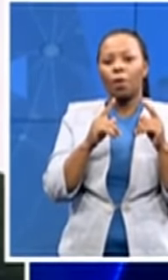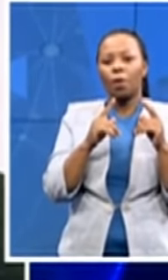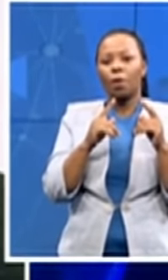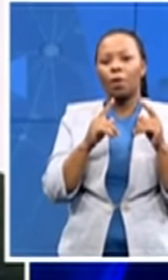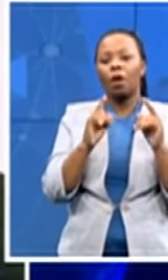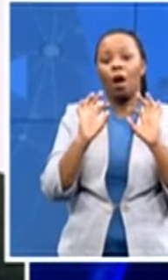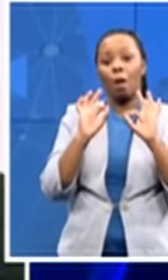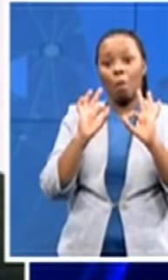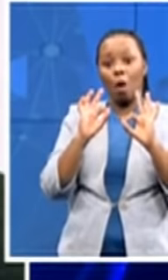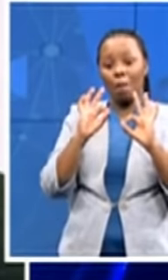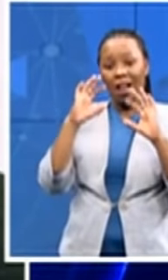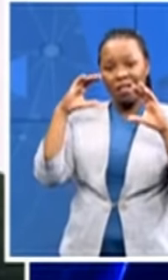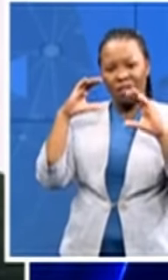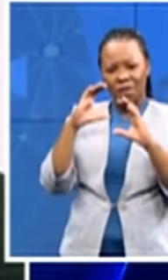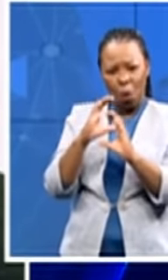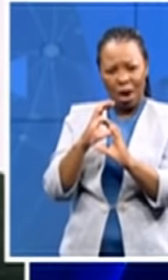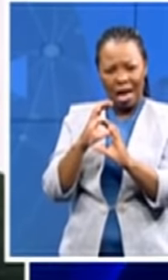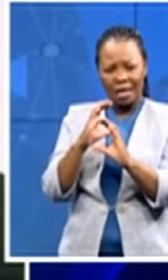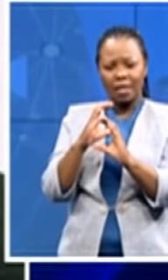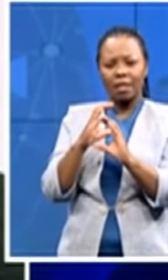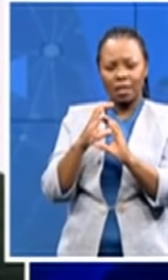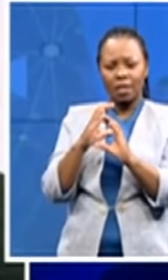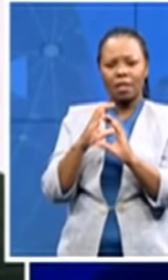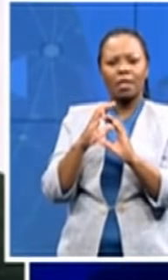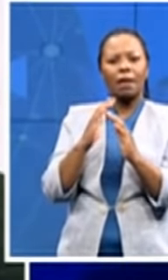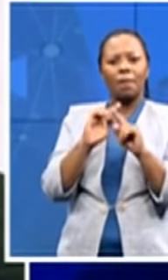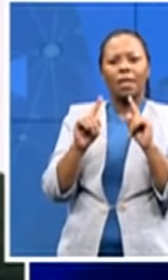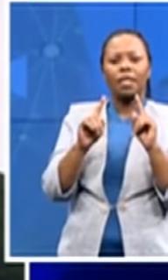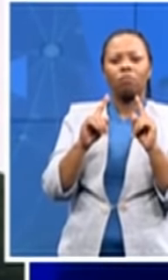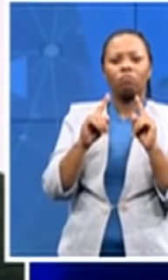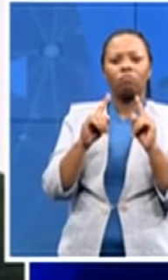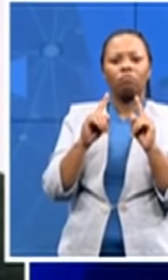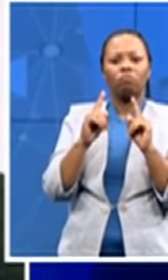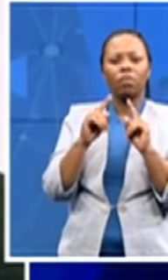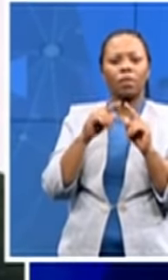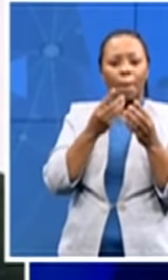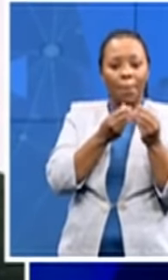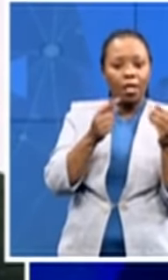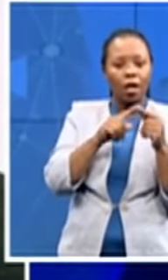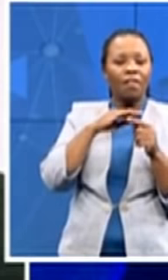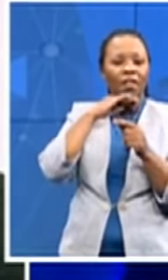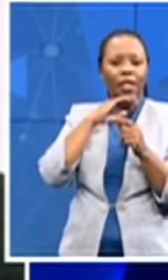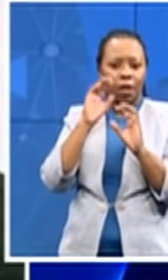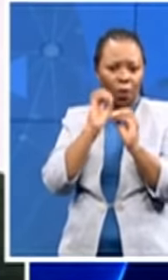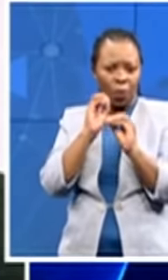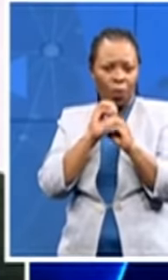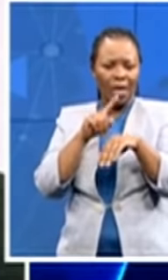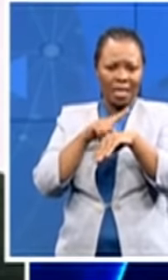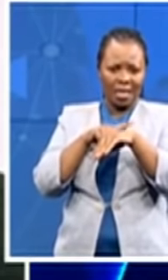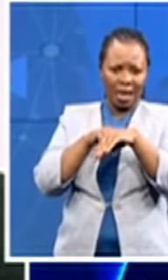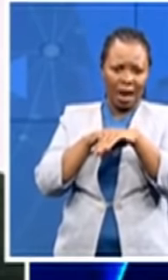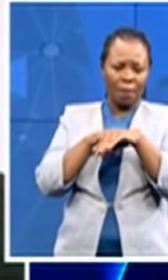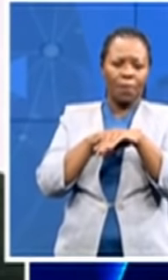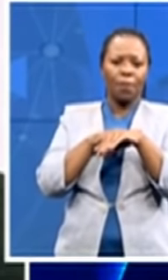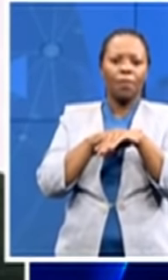not sufficient focus on those materials at the time the matter was argued, and that it is something that is